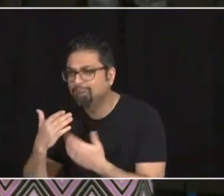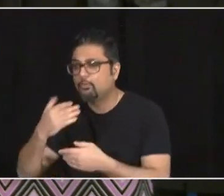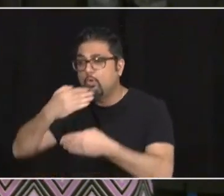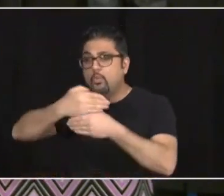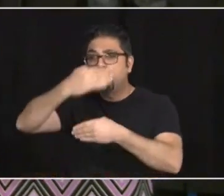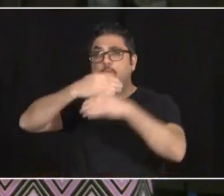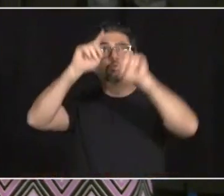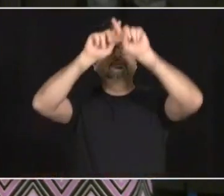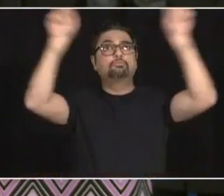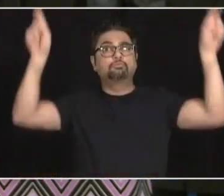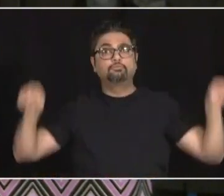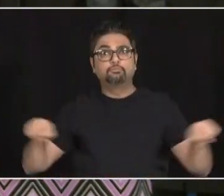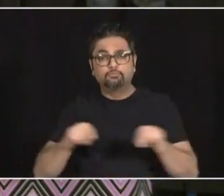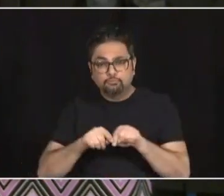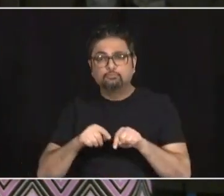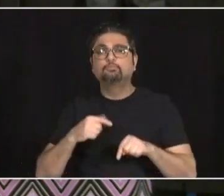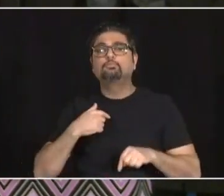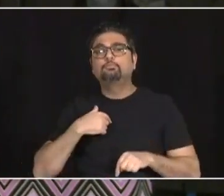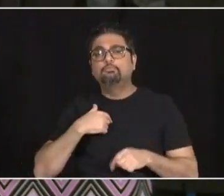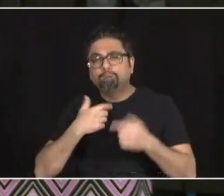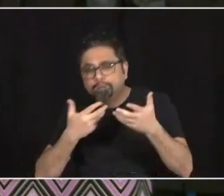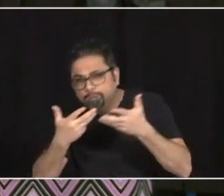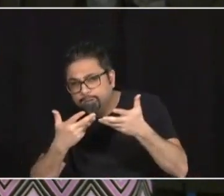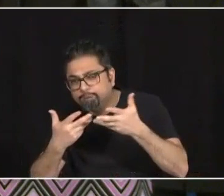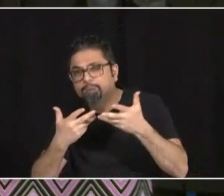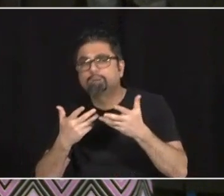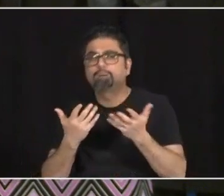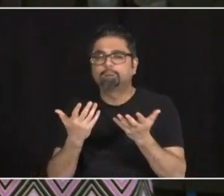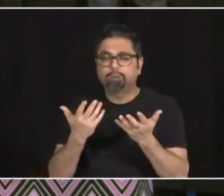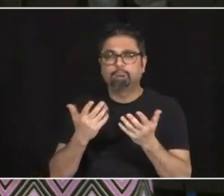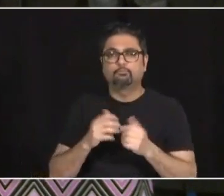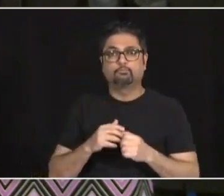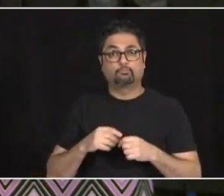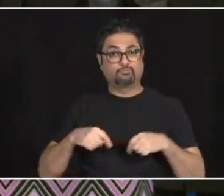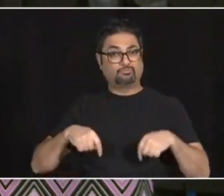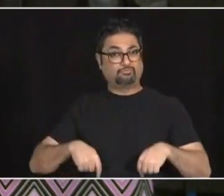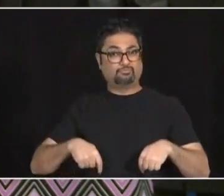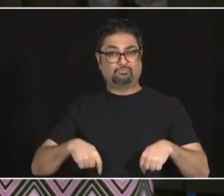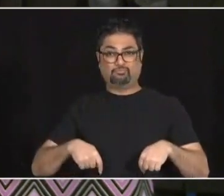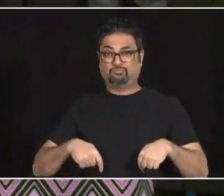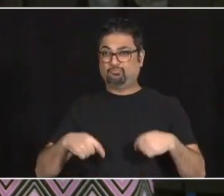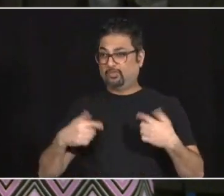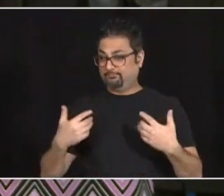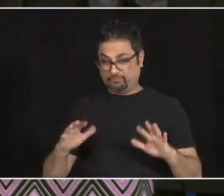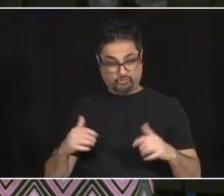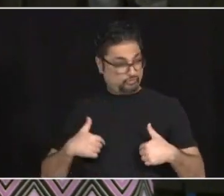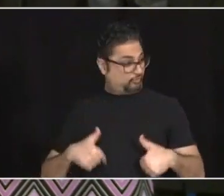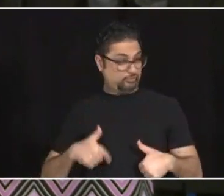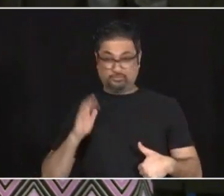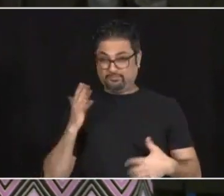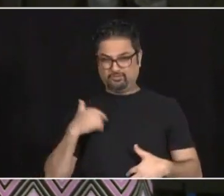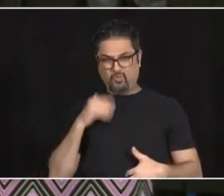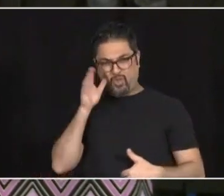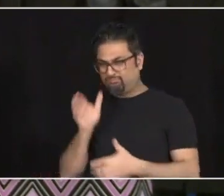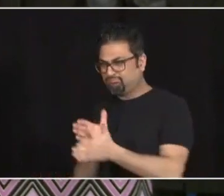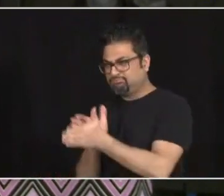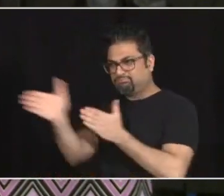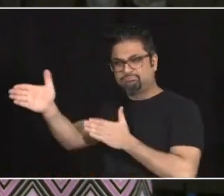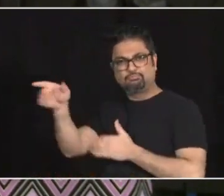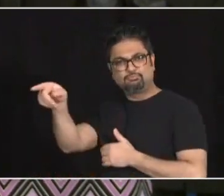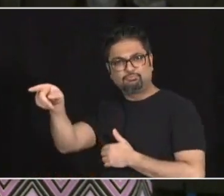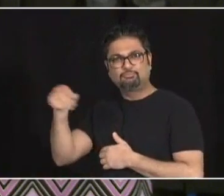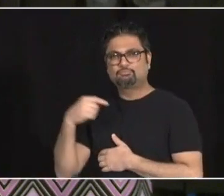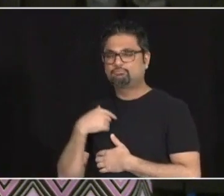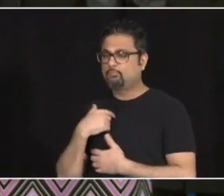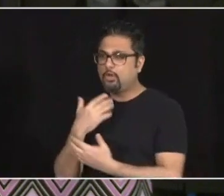care workers. I'll be leaving right after this press conference. I'm so grateful for the people out there that are